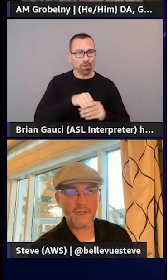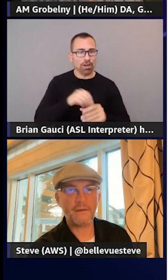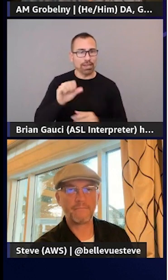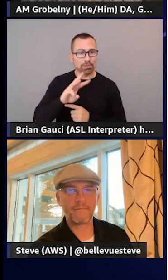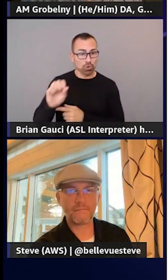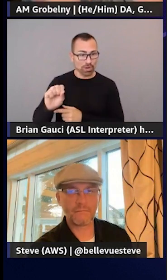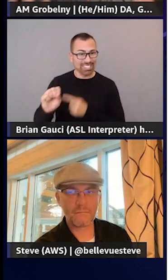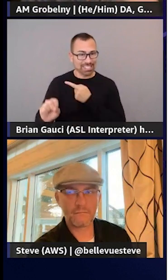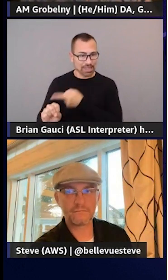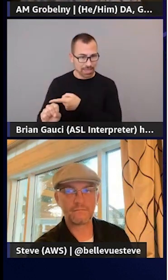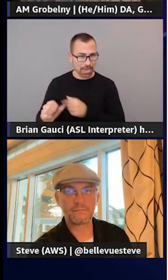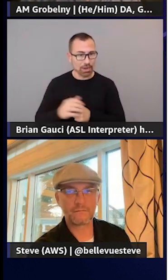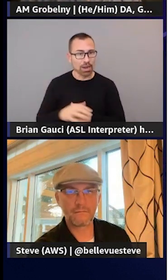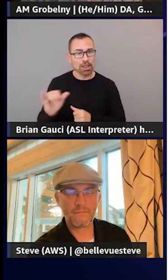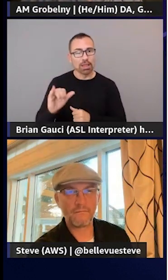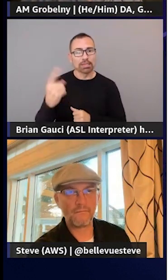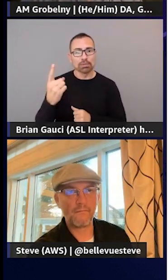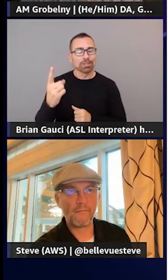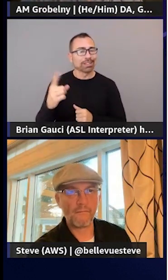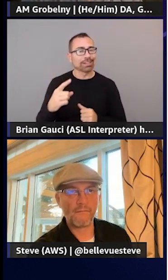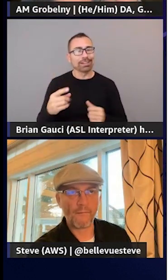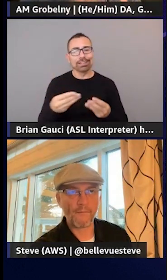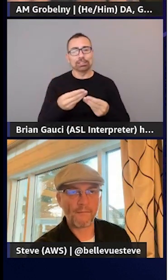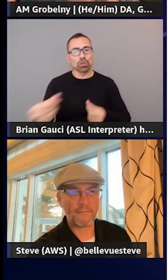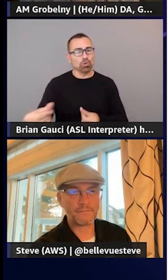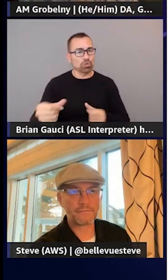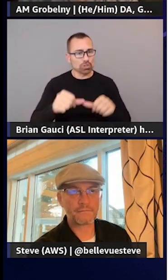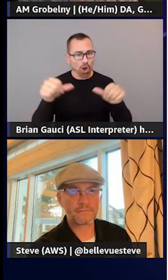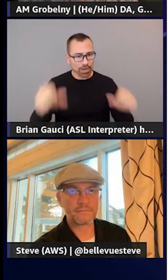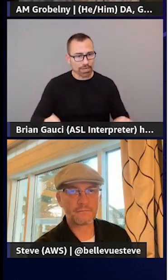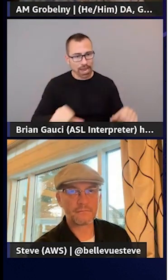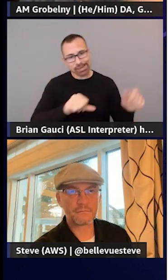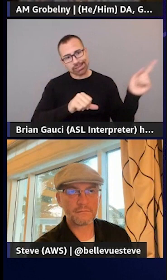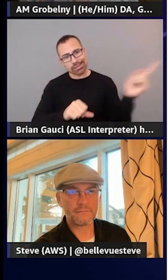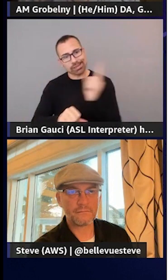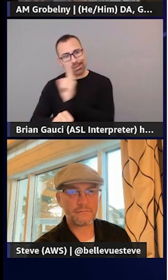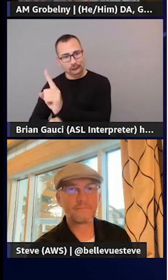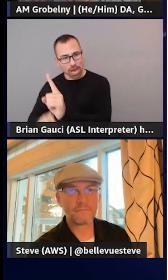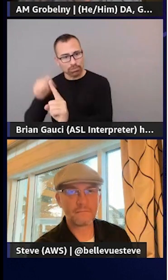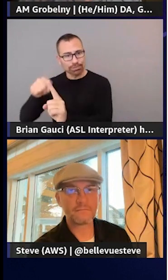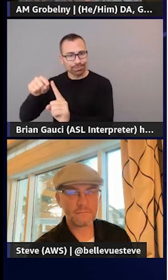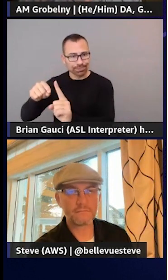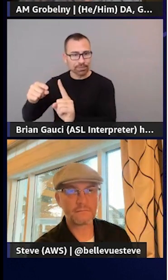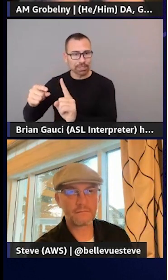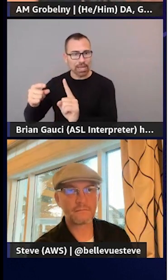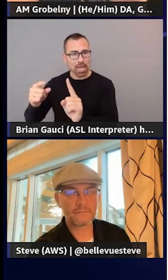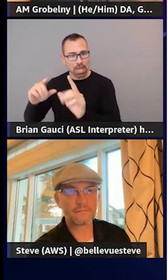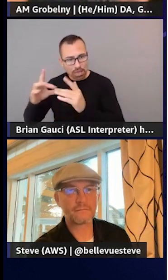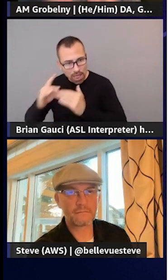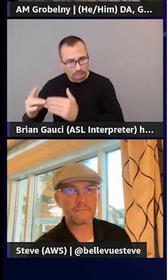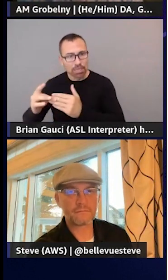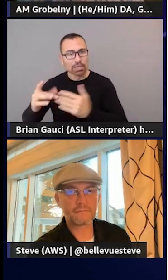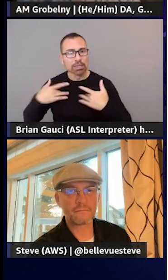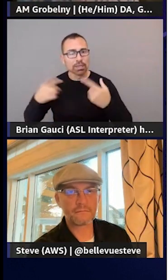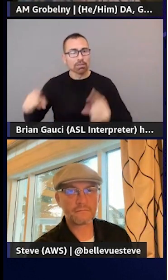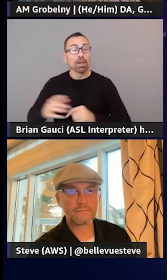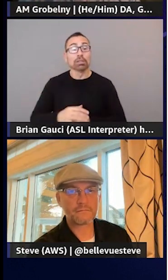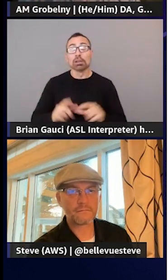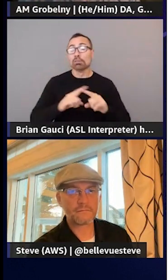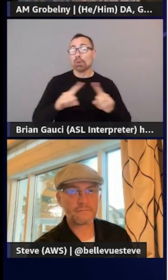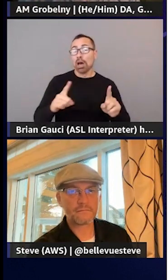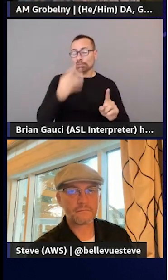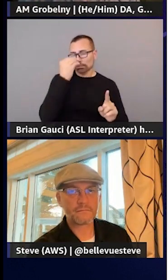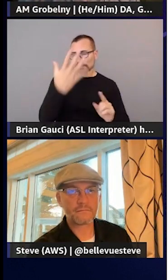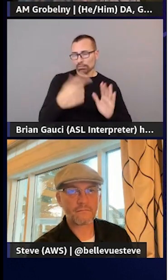So you have to have somebody like a solution architect come and put the event on for you. But we have, so I'll give you a great example,